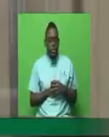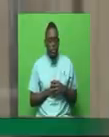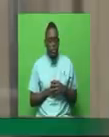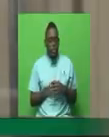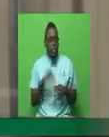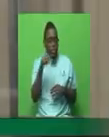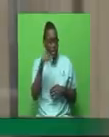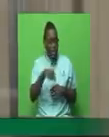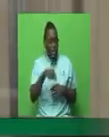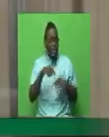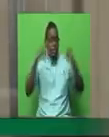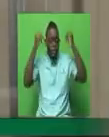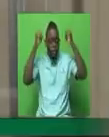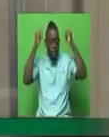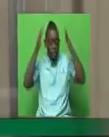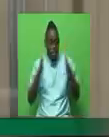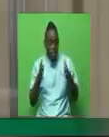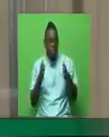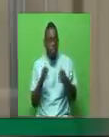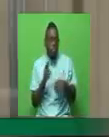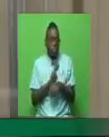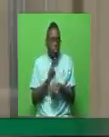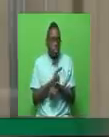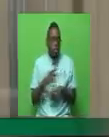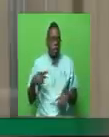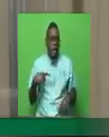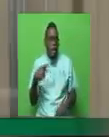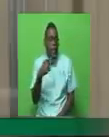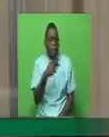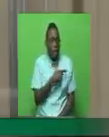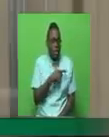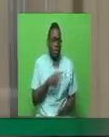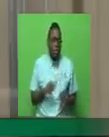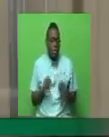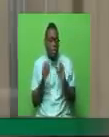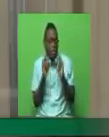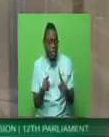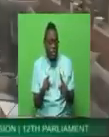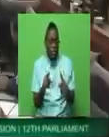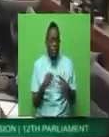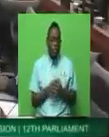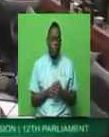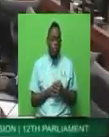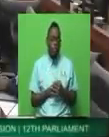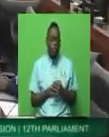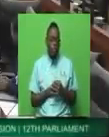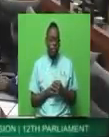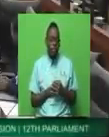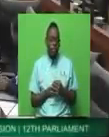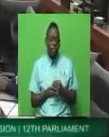minister also used the parliamentary privilege of standing here Madam and Speaker, attacking individuals. Madam